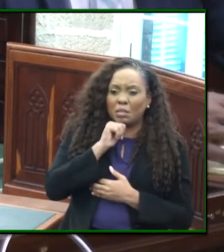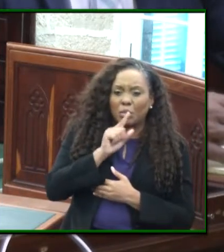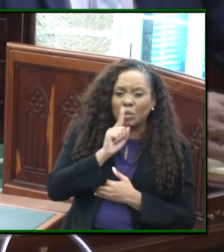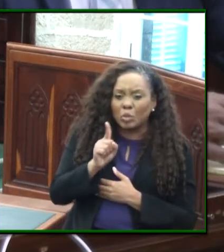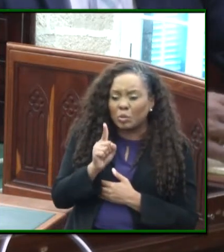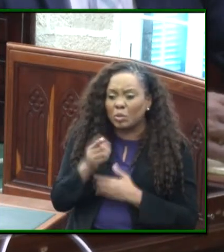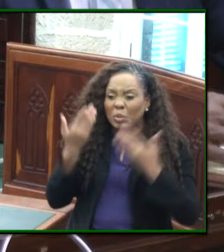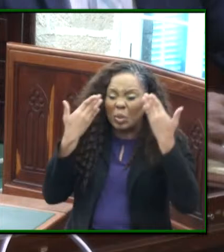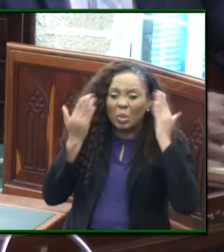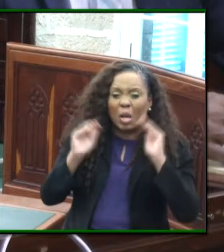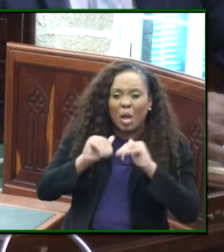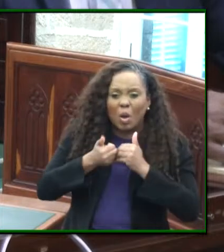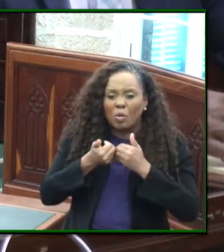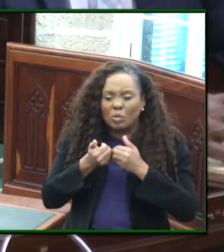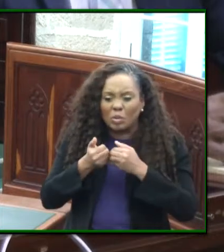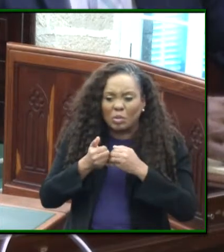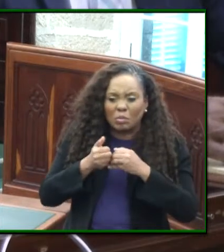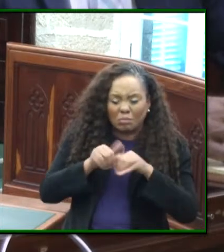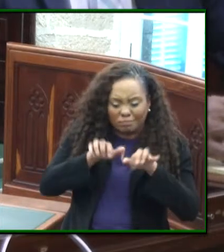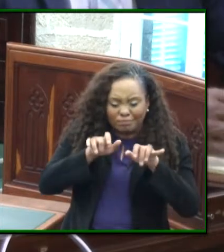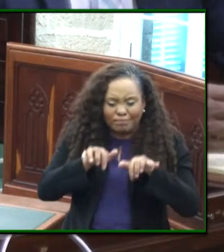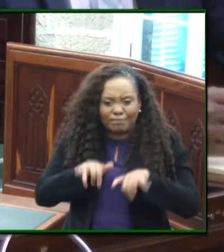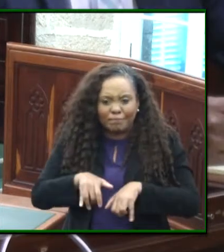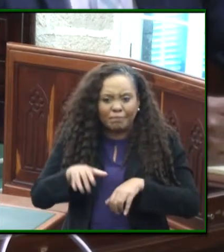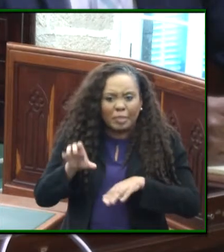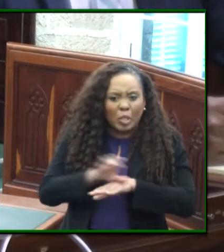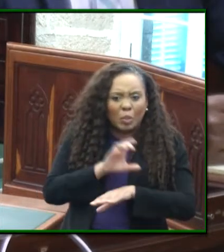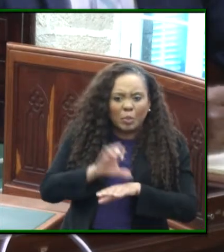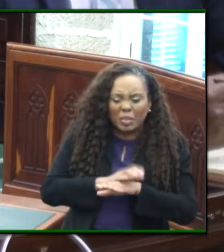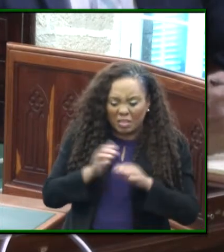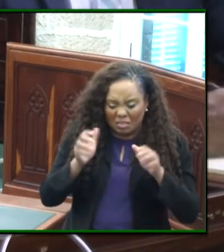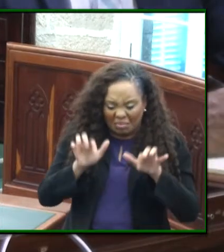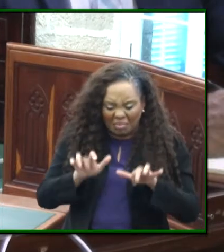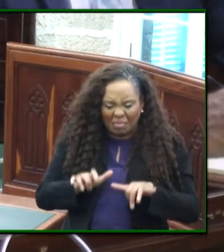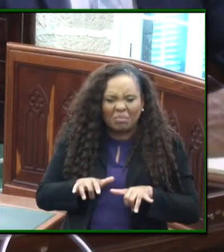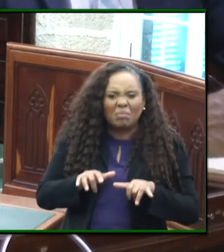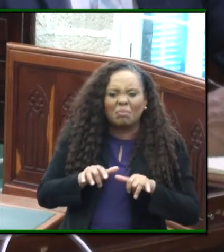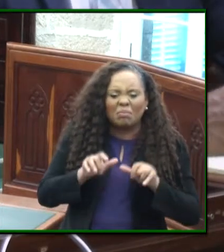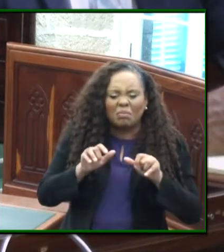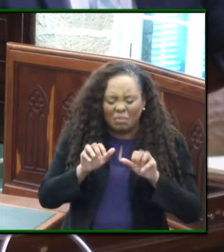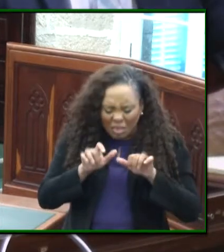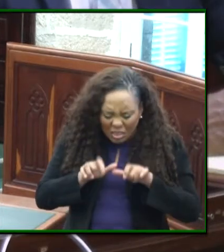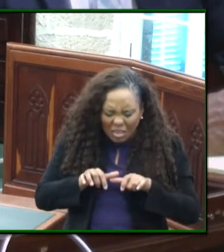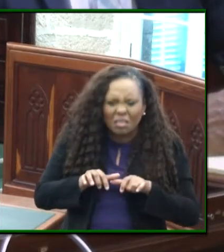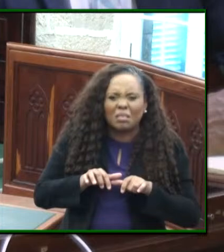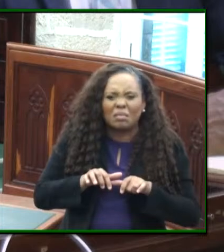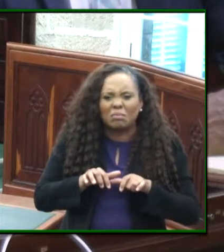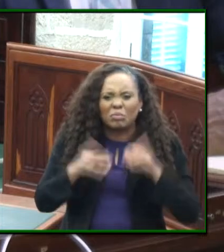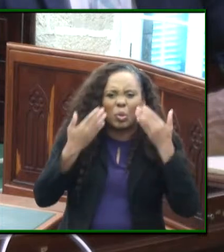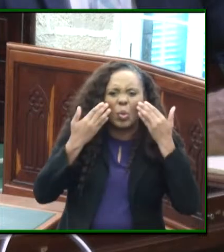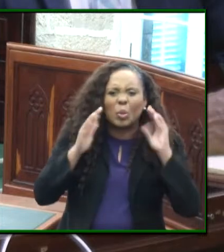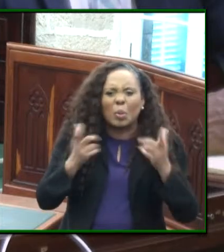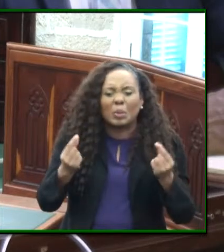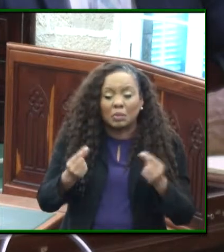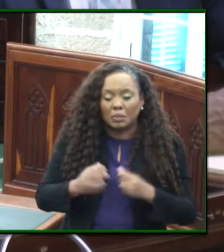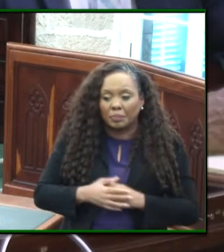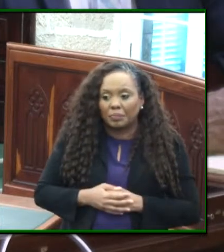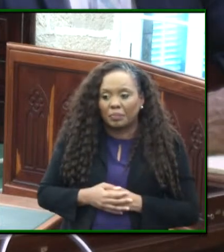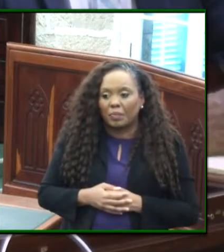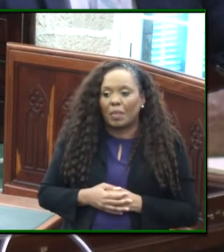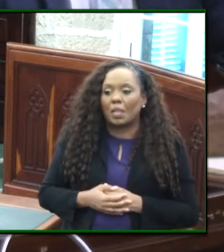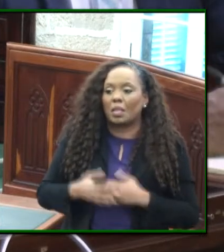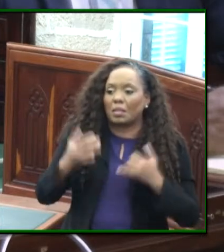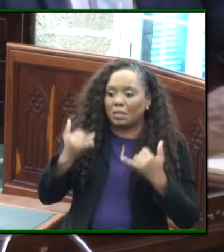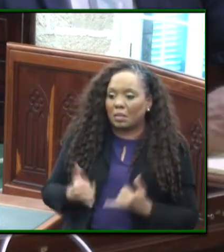computer. So instead of being able to get them immediately jumped into the program, you now have to give